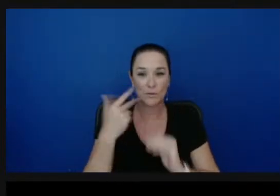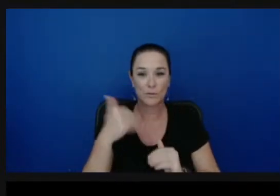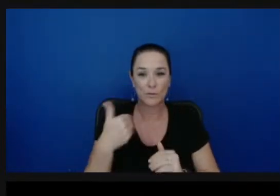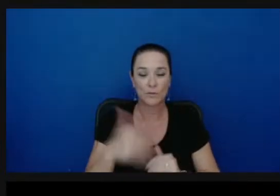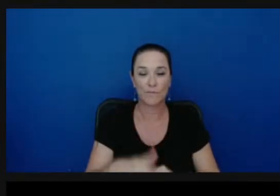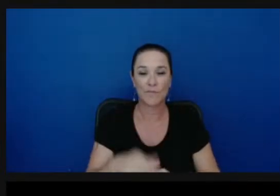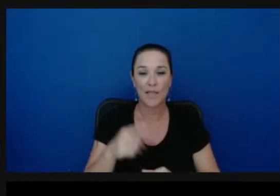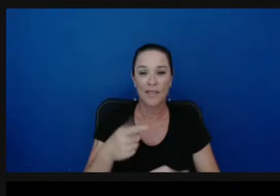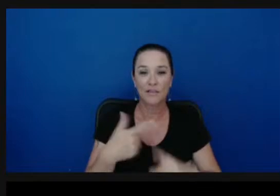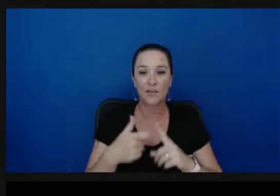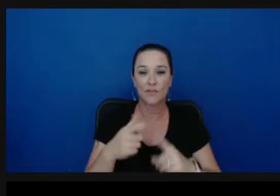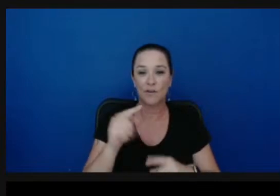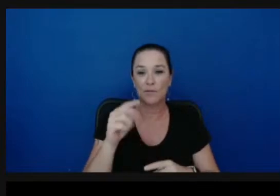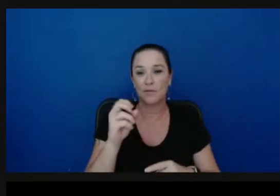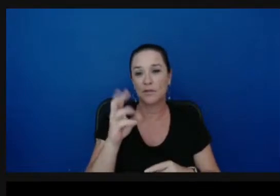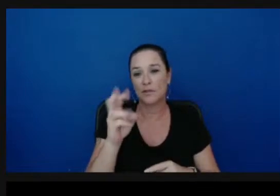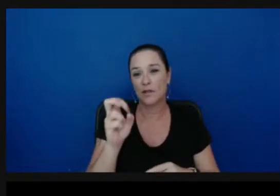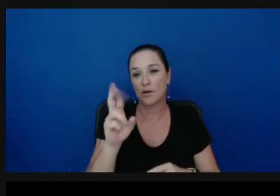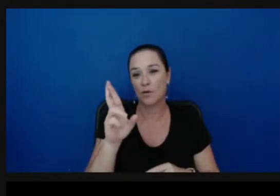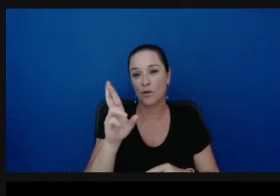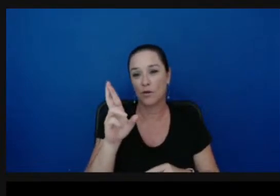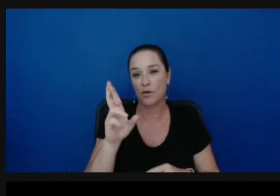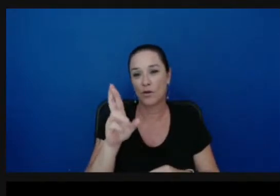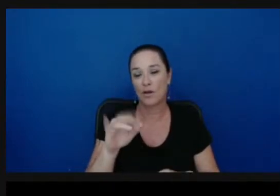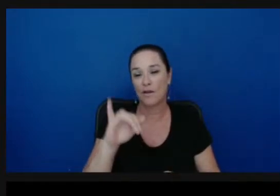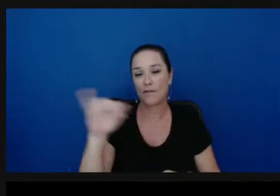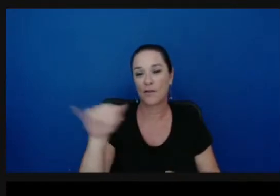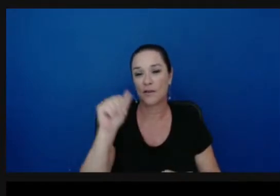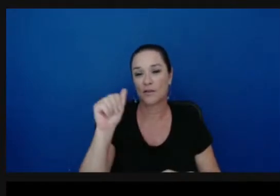taken from the tower of the Jagger